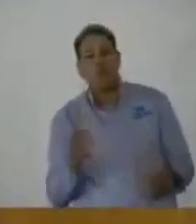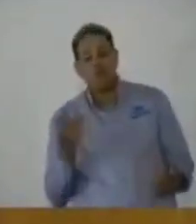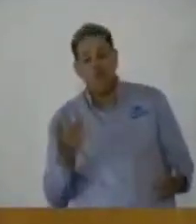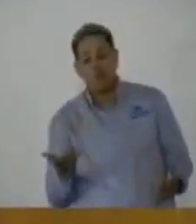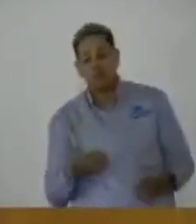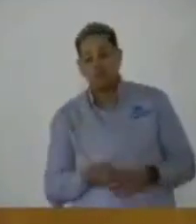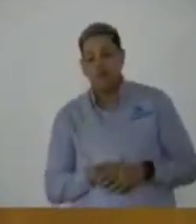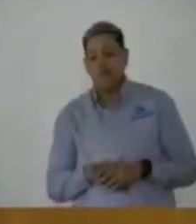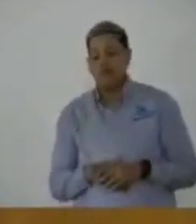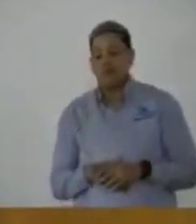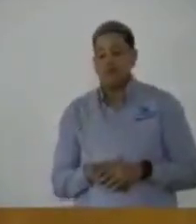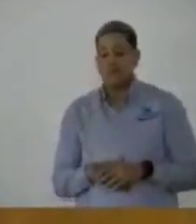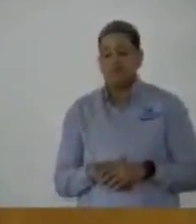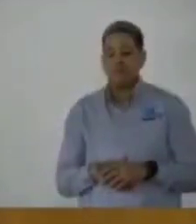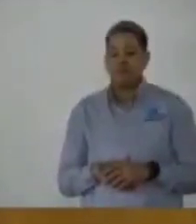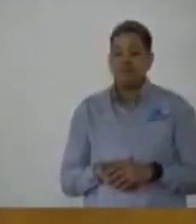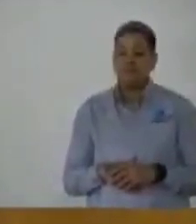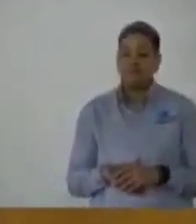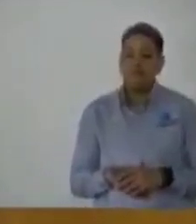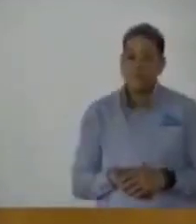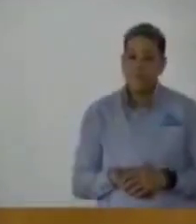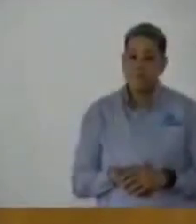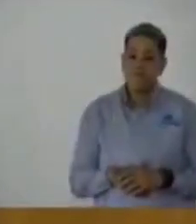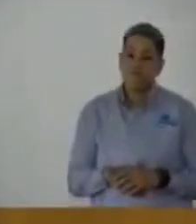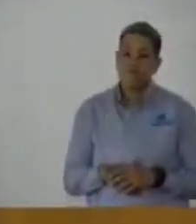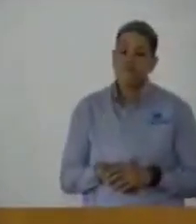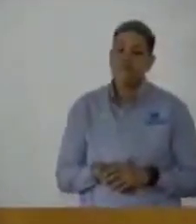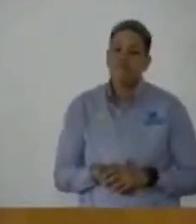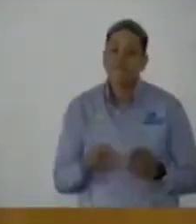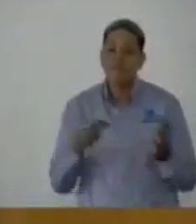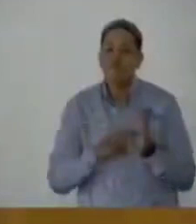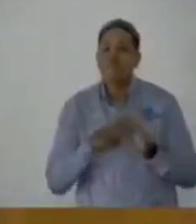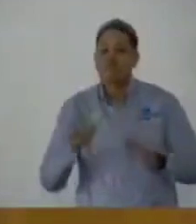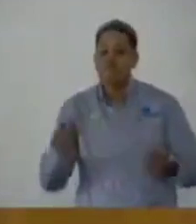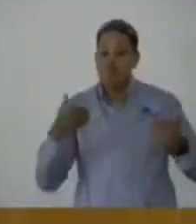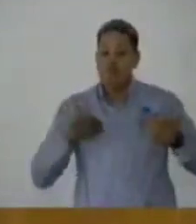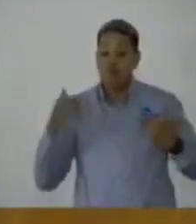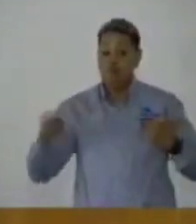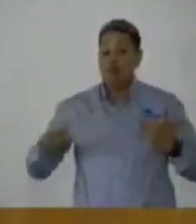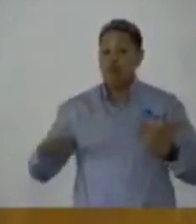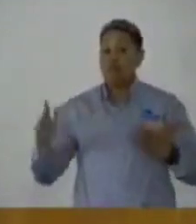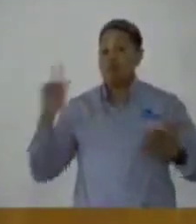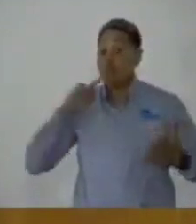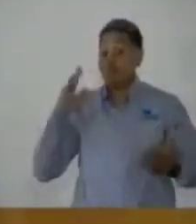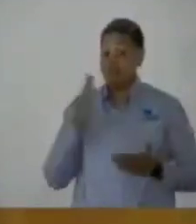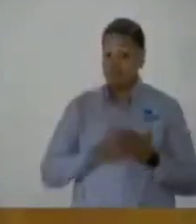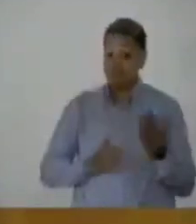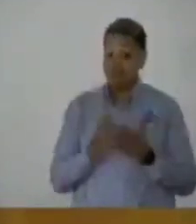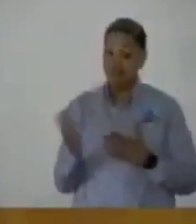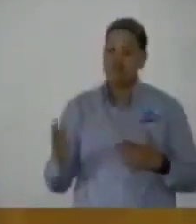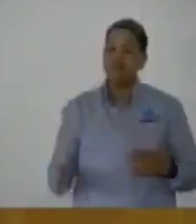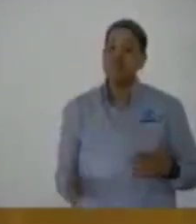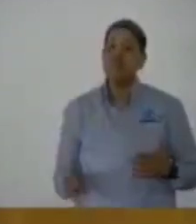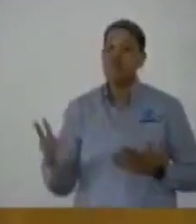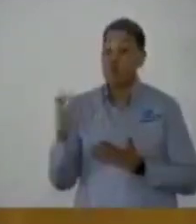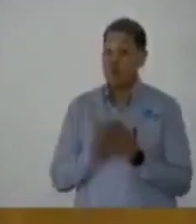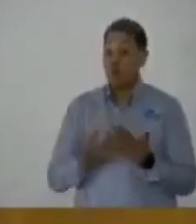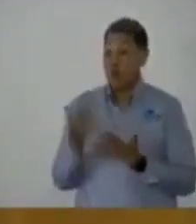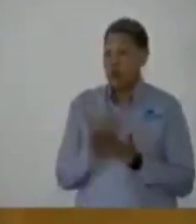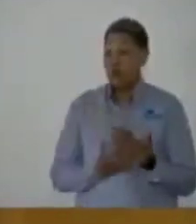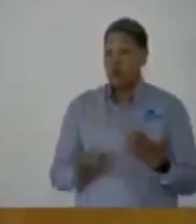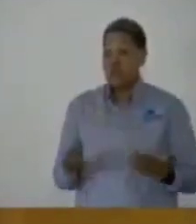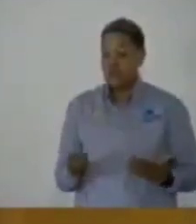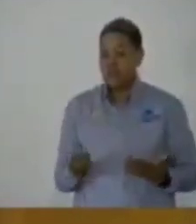we're coming there. So therefore, you have that portion. The wages